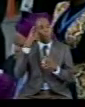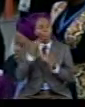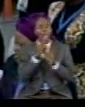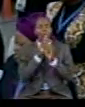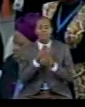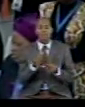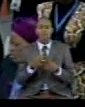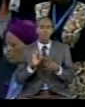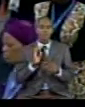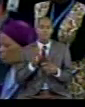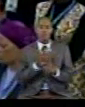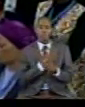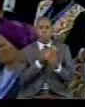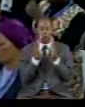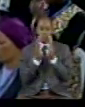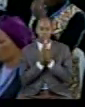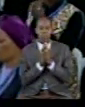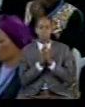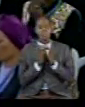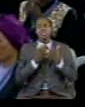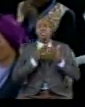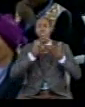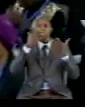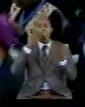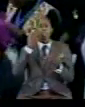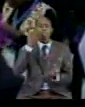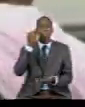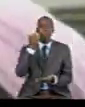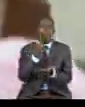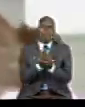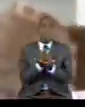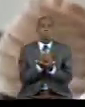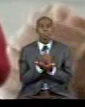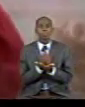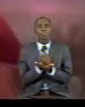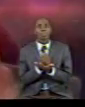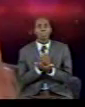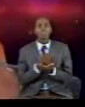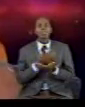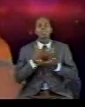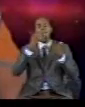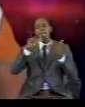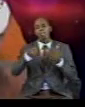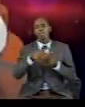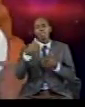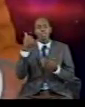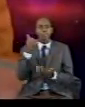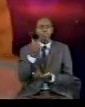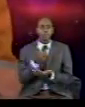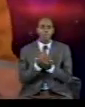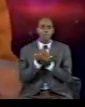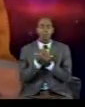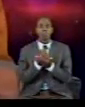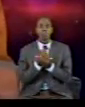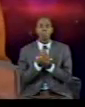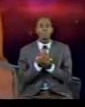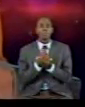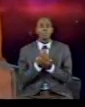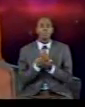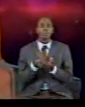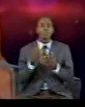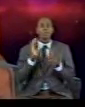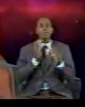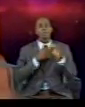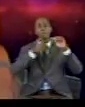I hear global amen? Amen. Another amen. Amen. Oh, Father, we thank you for